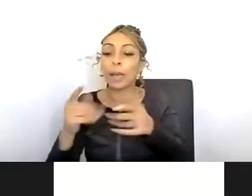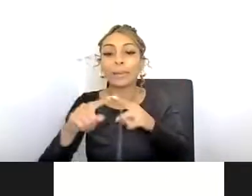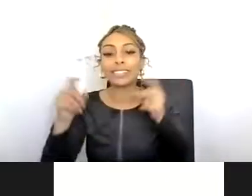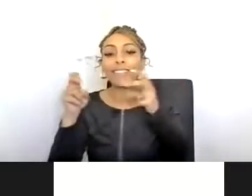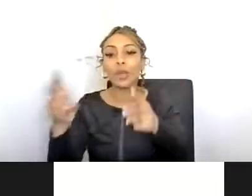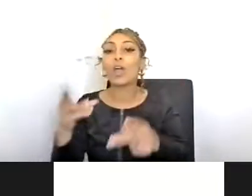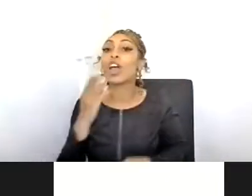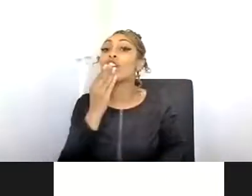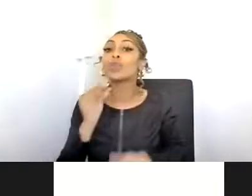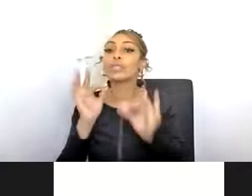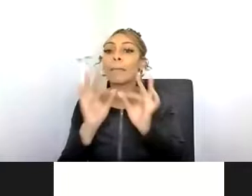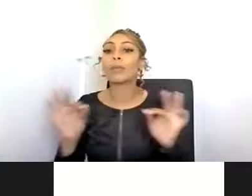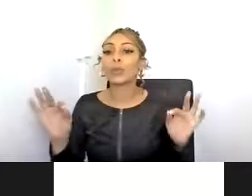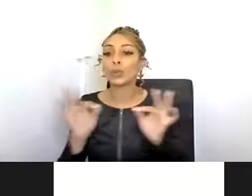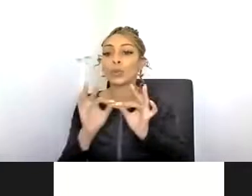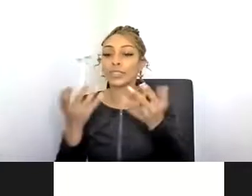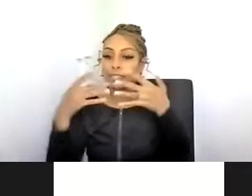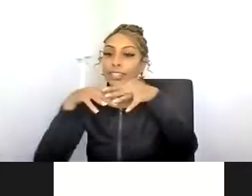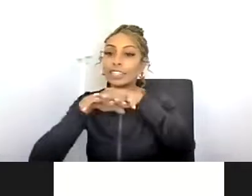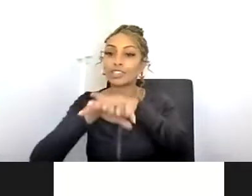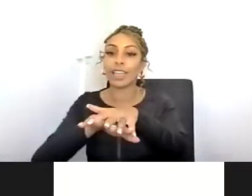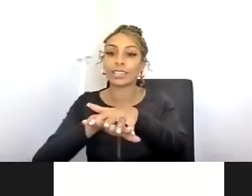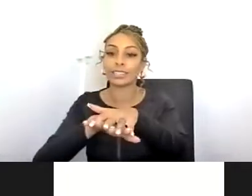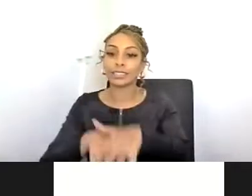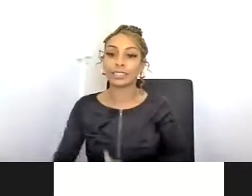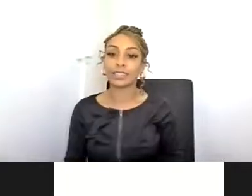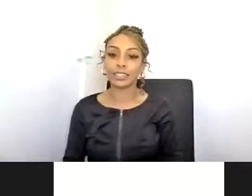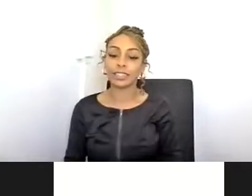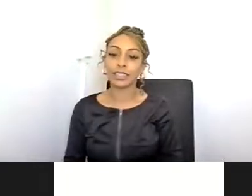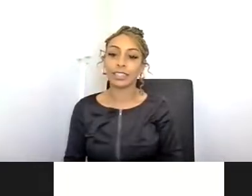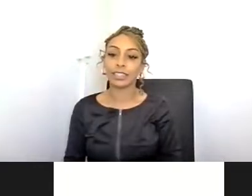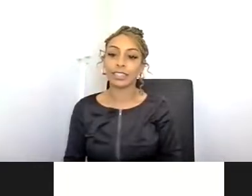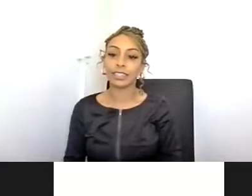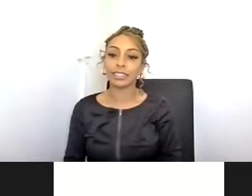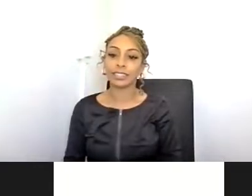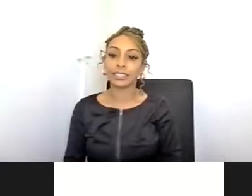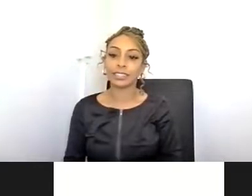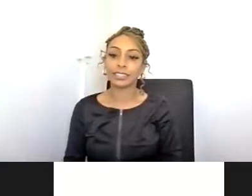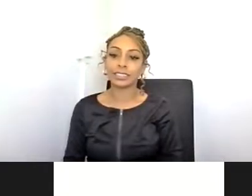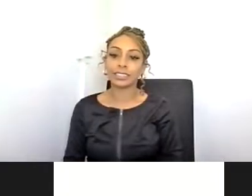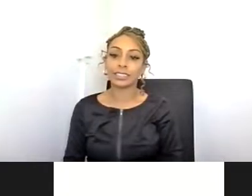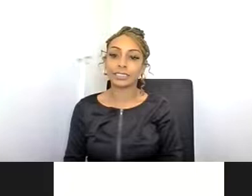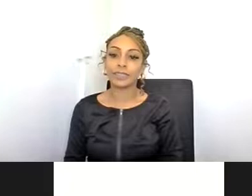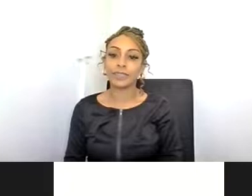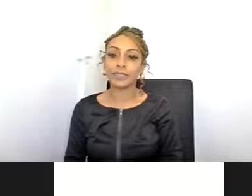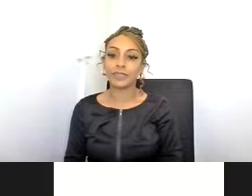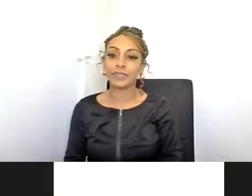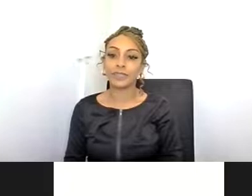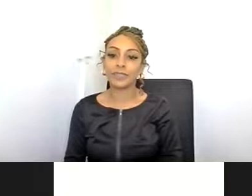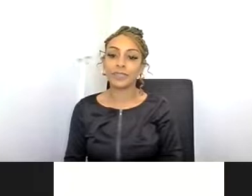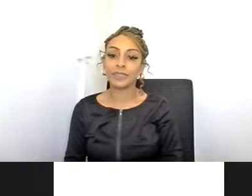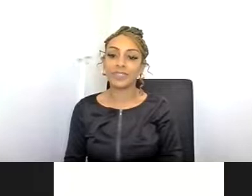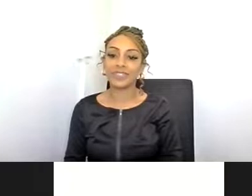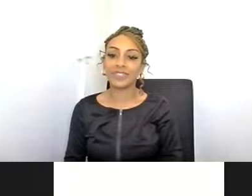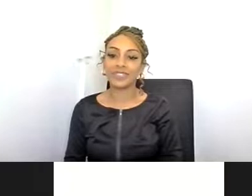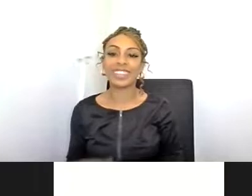using music as well in the exhibition. I'm not going to go into what works are chosen because we're at a point where